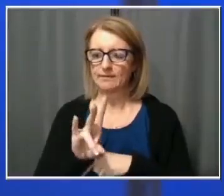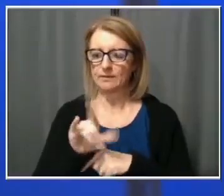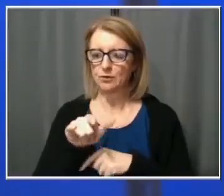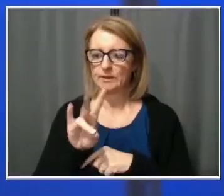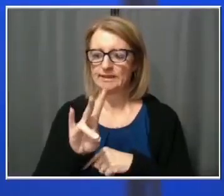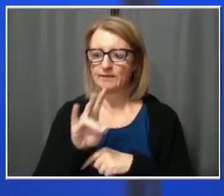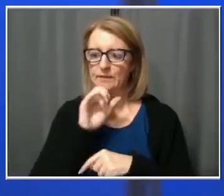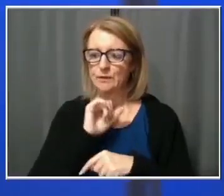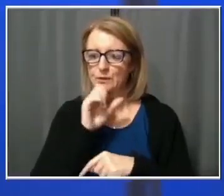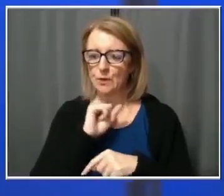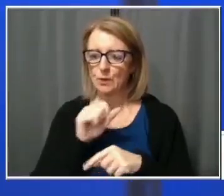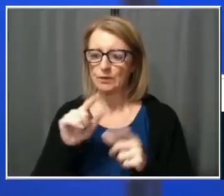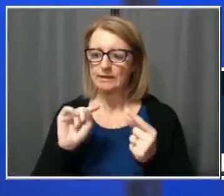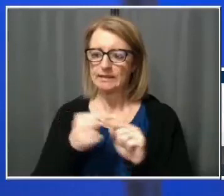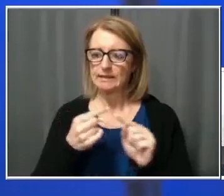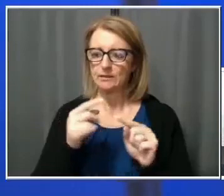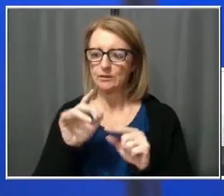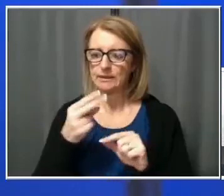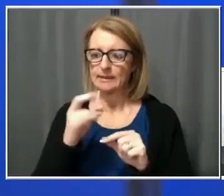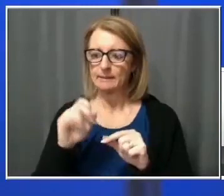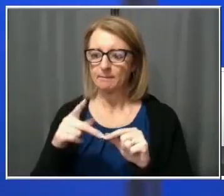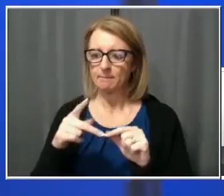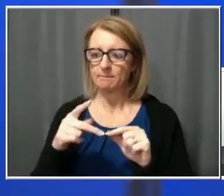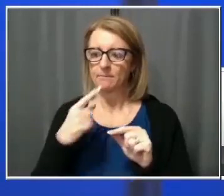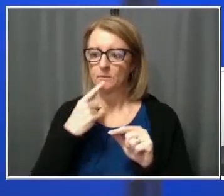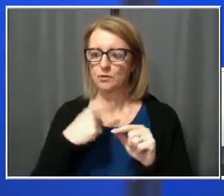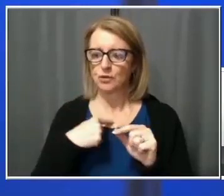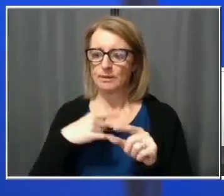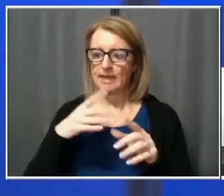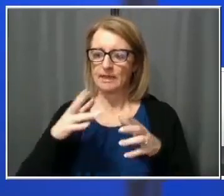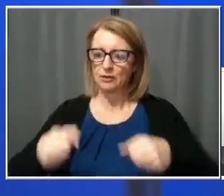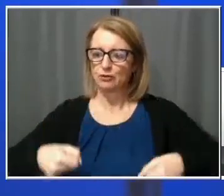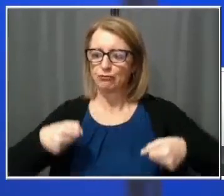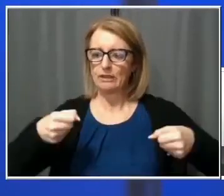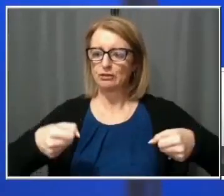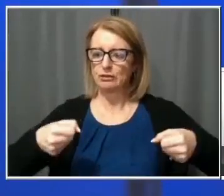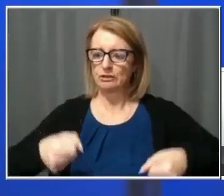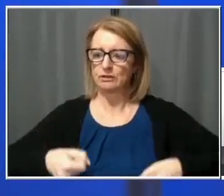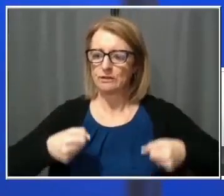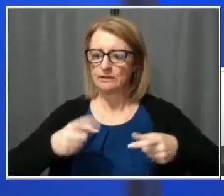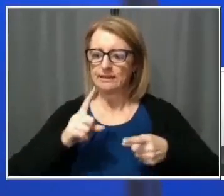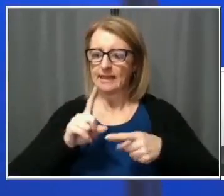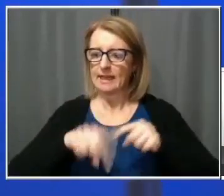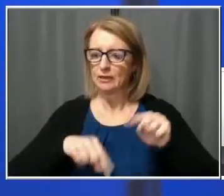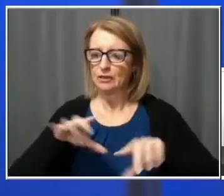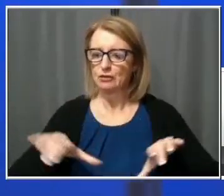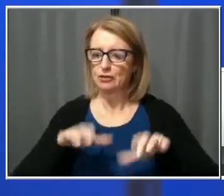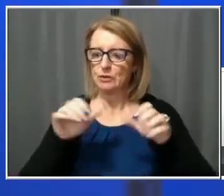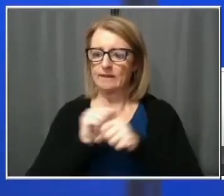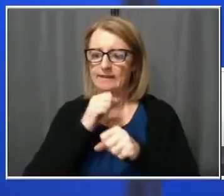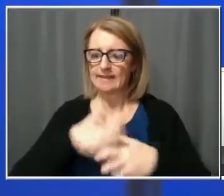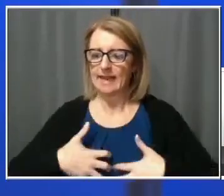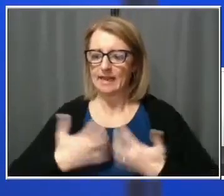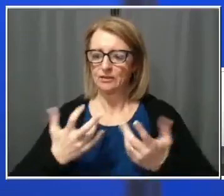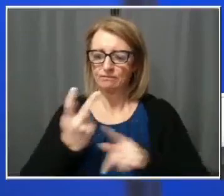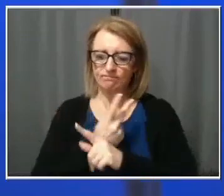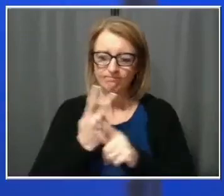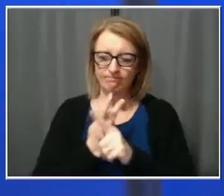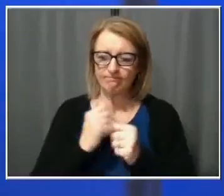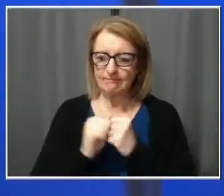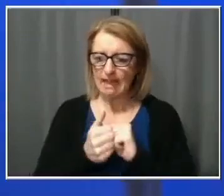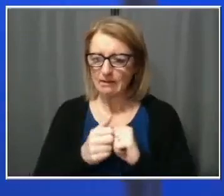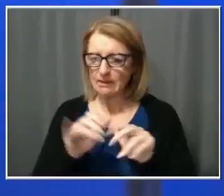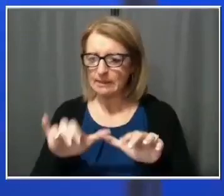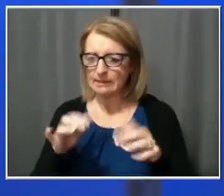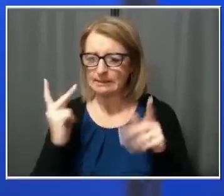so when they told me I had to be on crutches and I couldn't do anything, I was angry, and I was trying to figure out ways, how can I